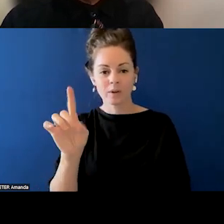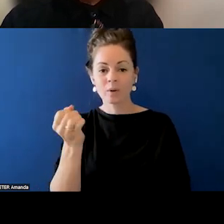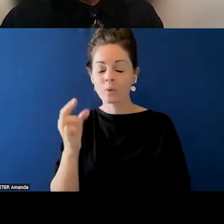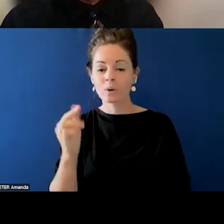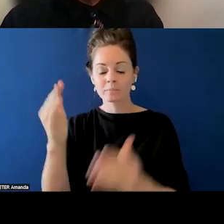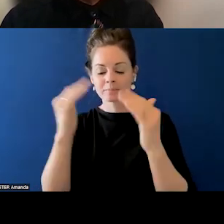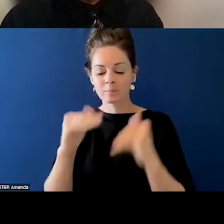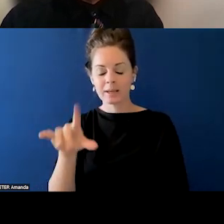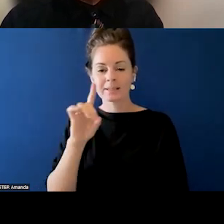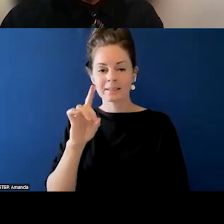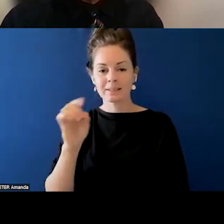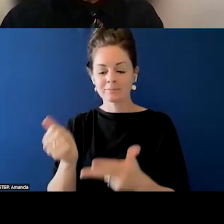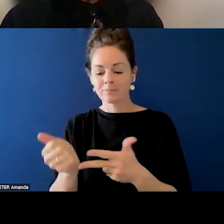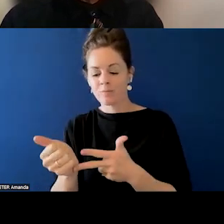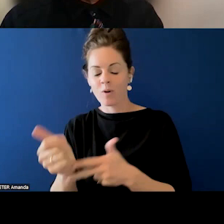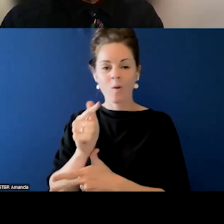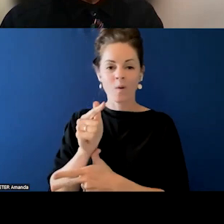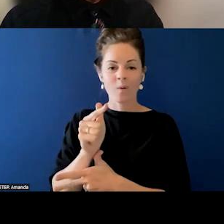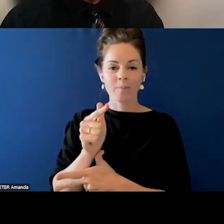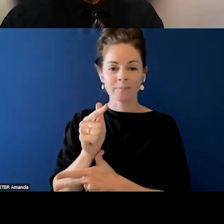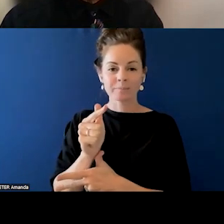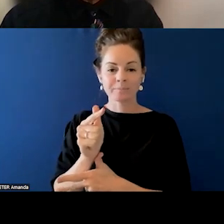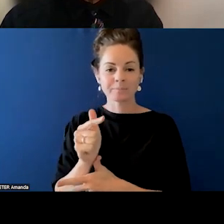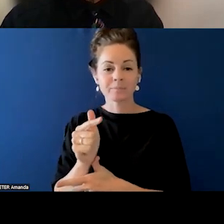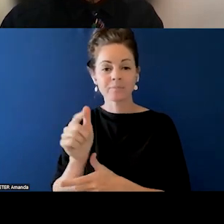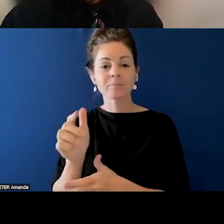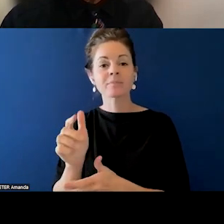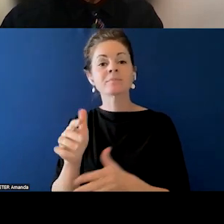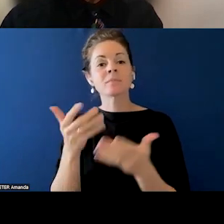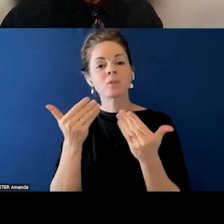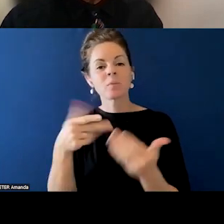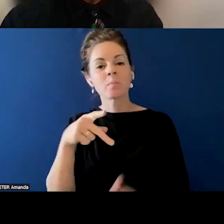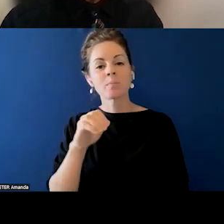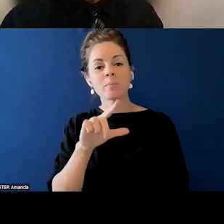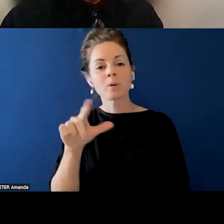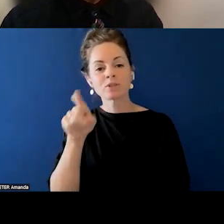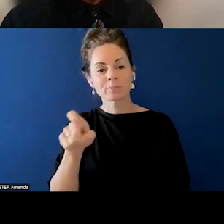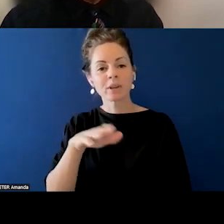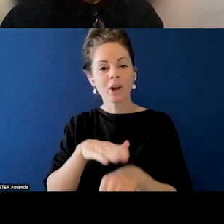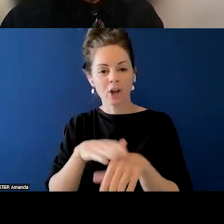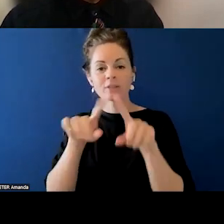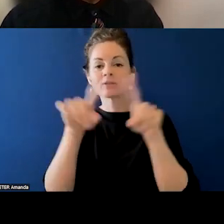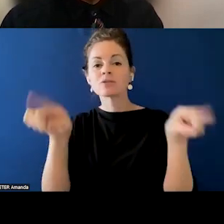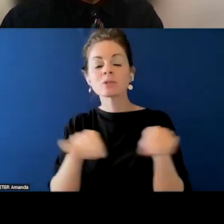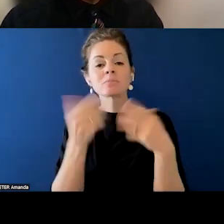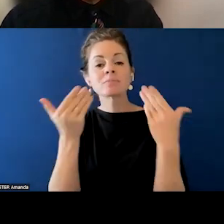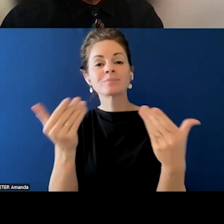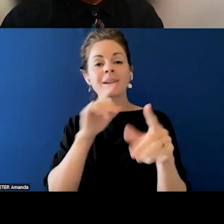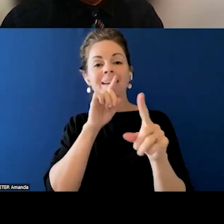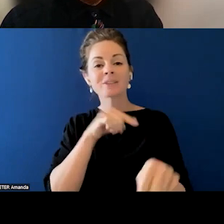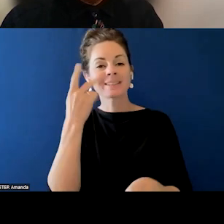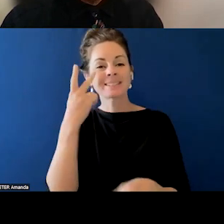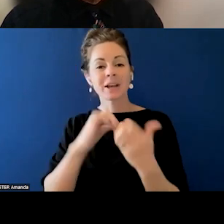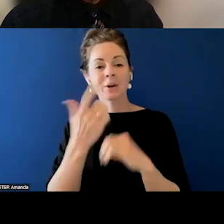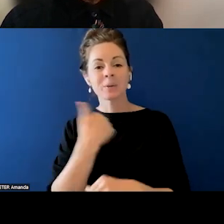of the above. So as an audience, you can get together. Your poll should be on the screen if you will answer out. Let's see how we do